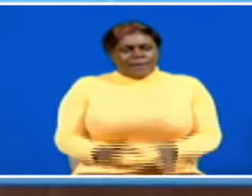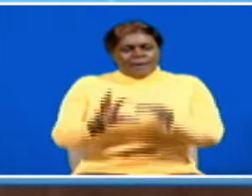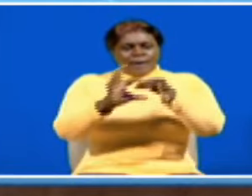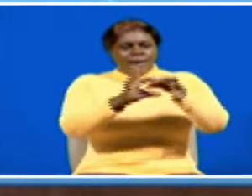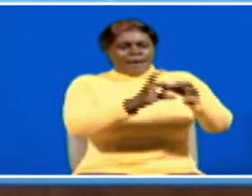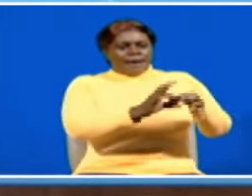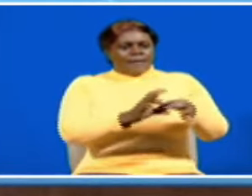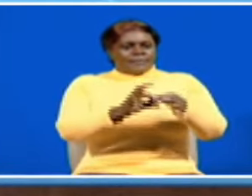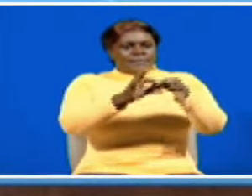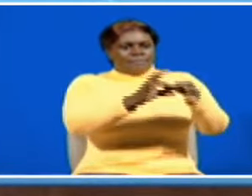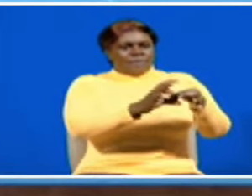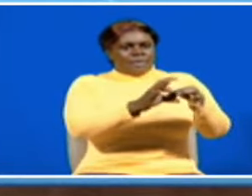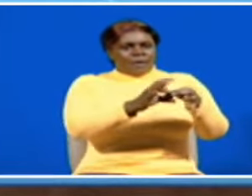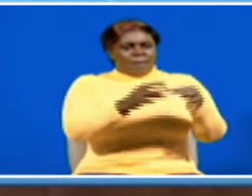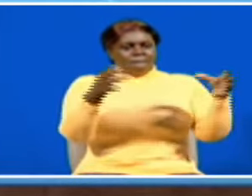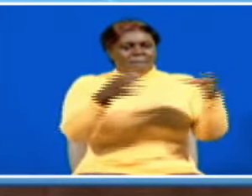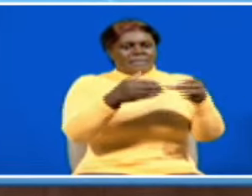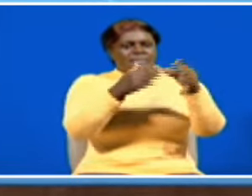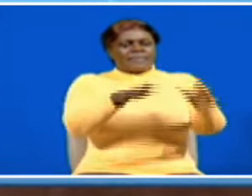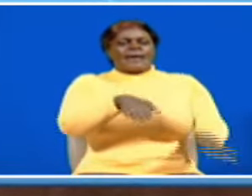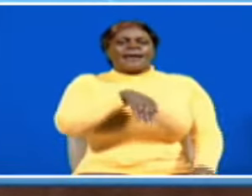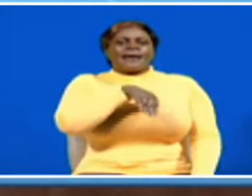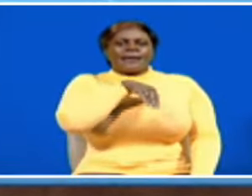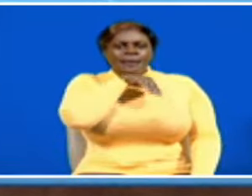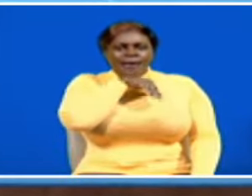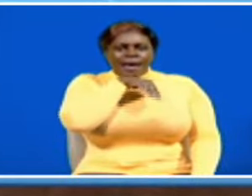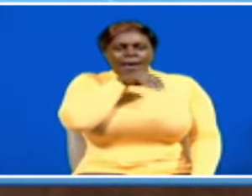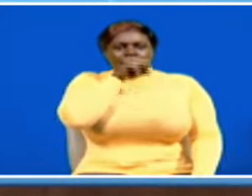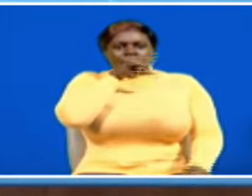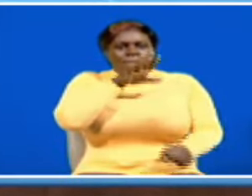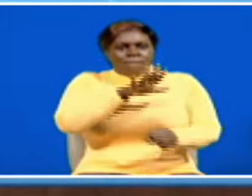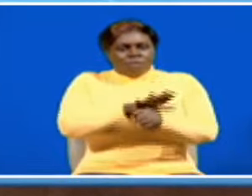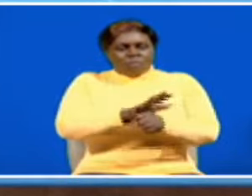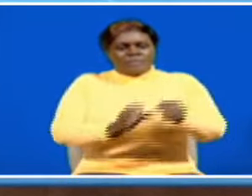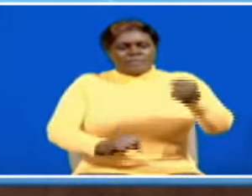Umoja One Kenya Coalition Party leader Raila Odinga has assured his supporters that he